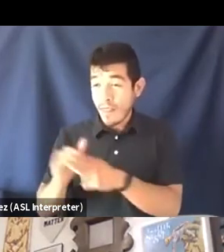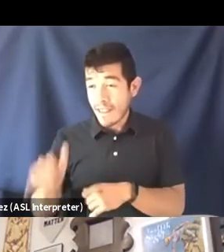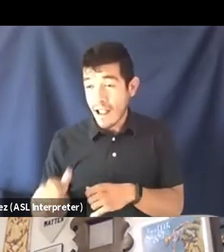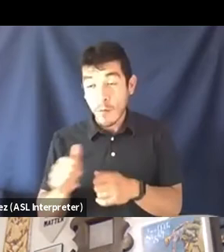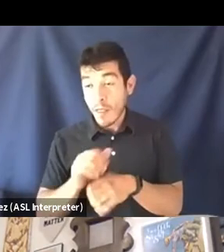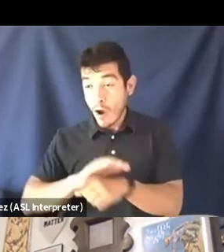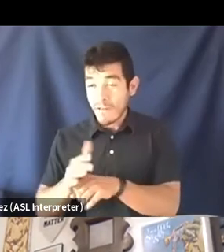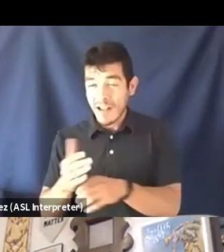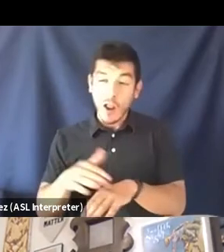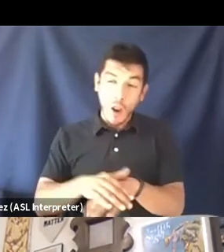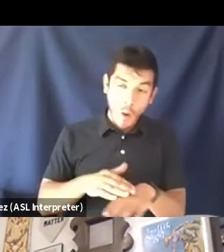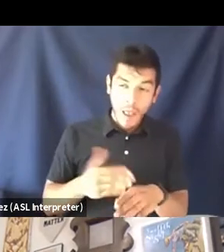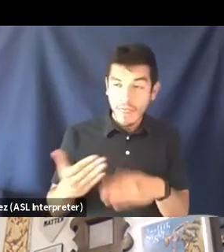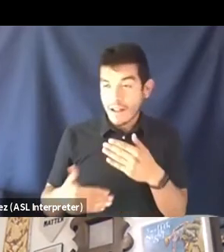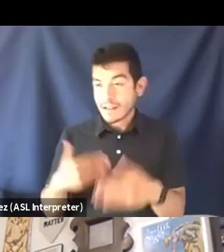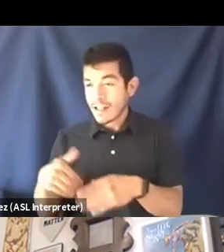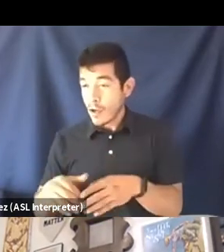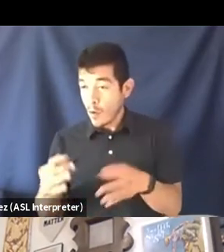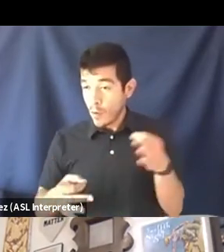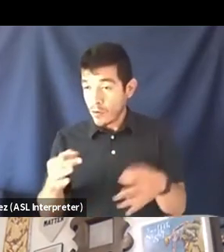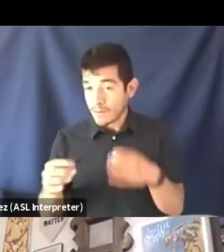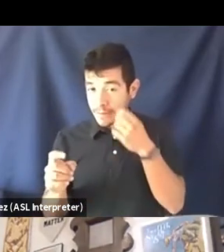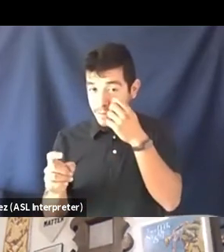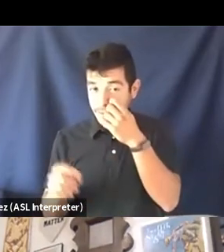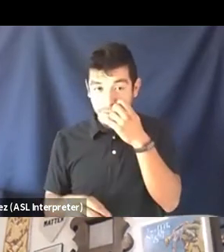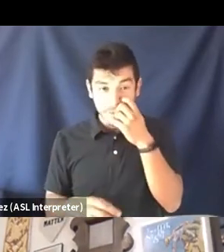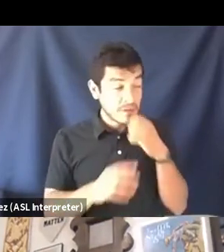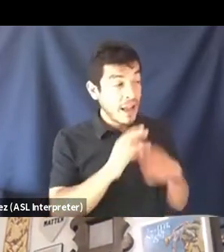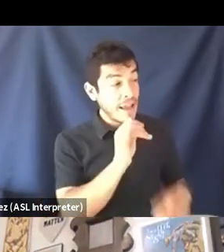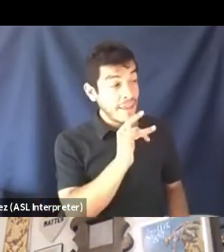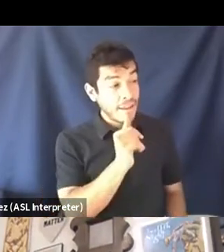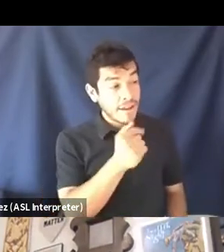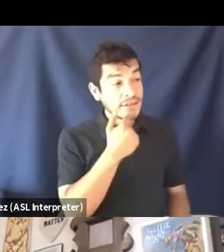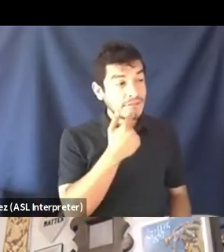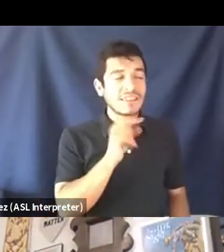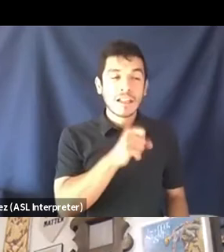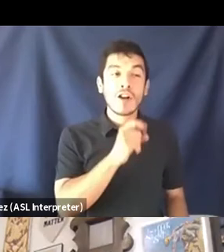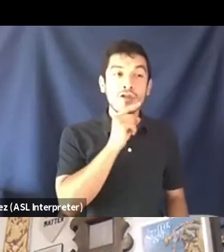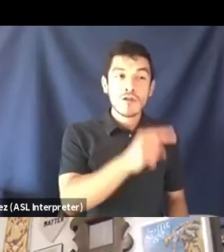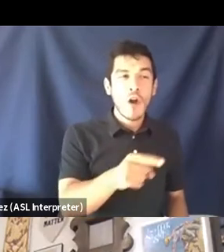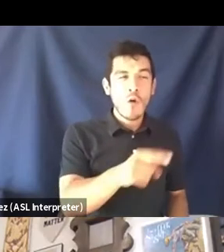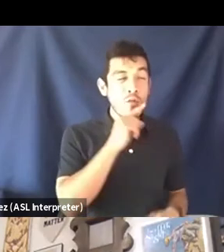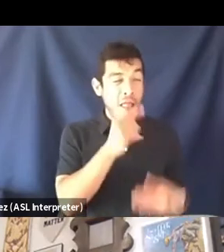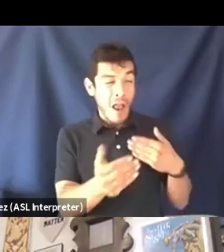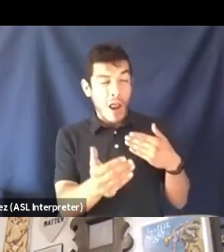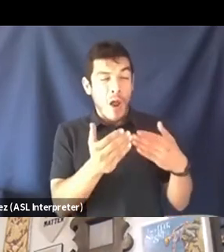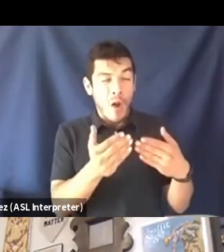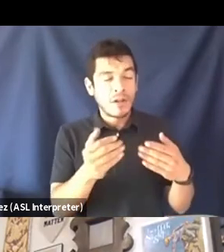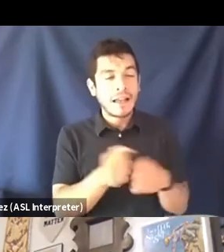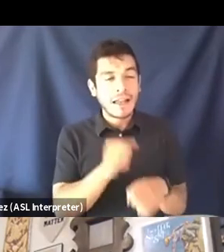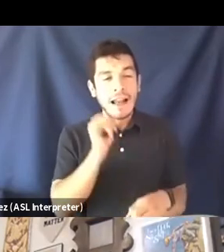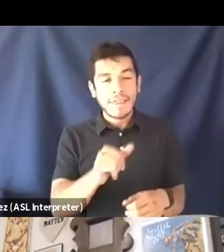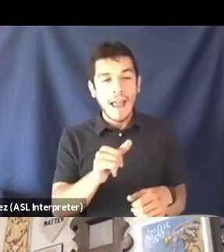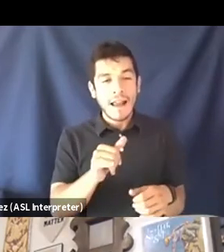Sure. So we were really on the precipice of getting a reparations bill passed in California. And our